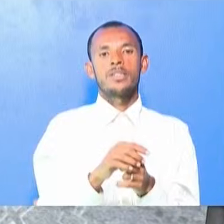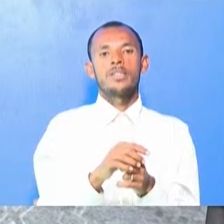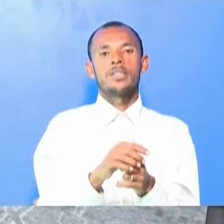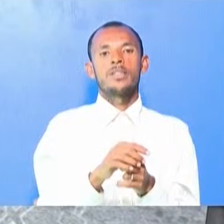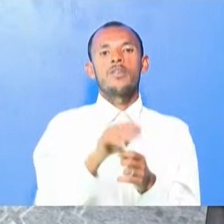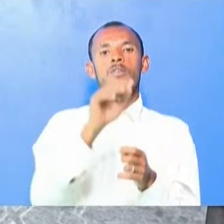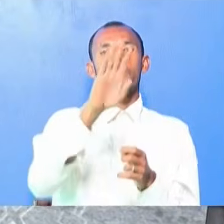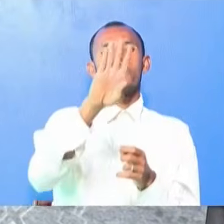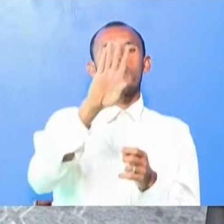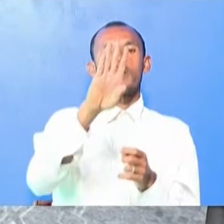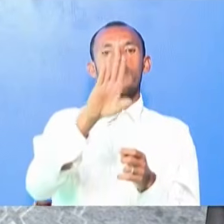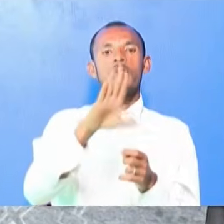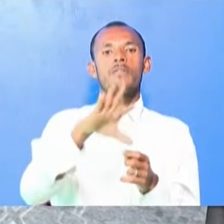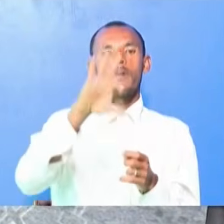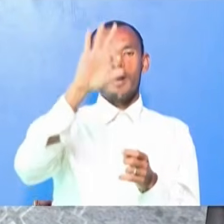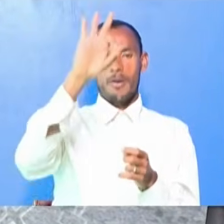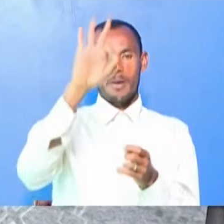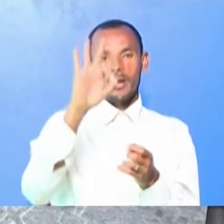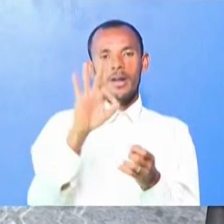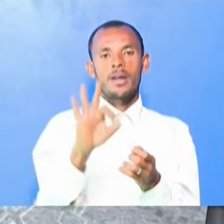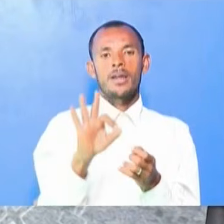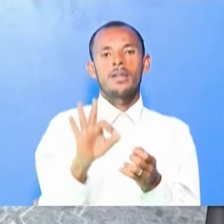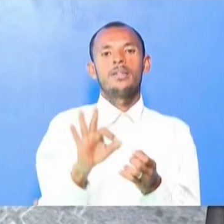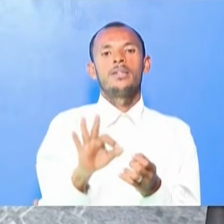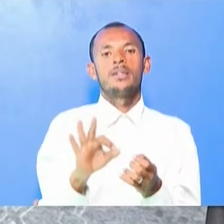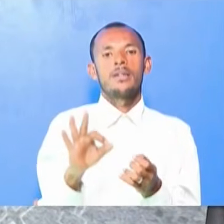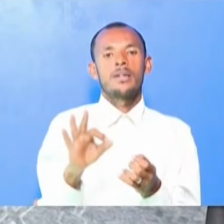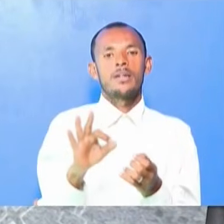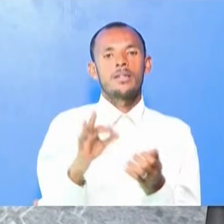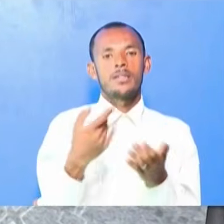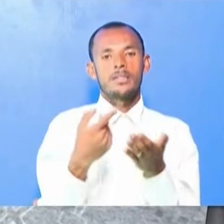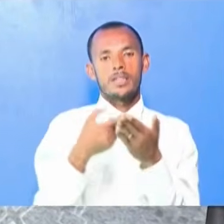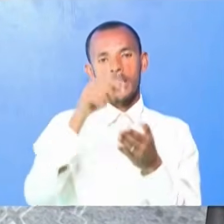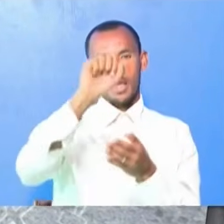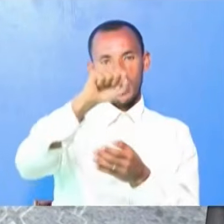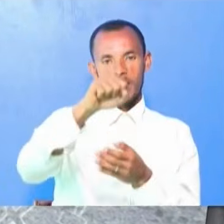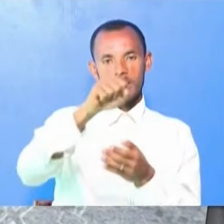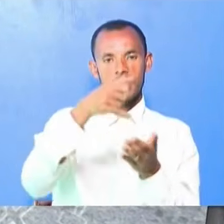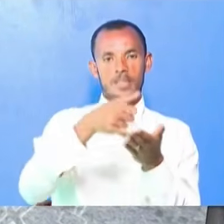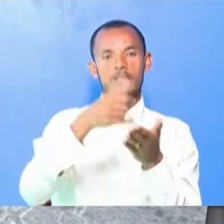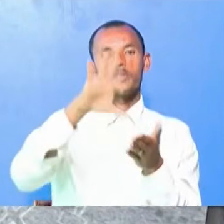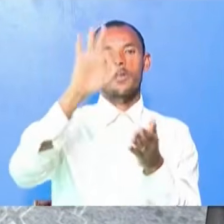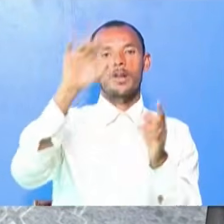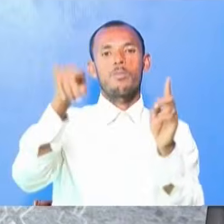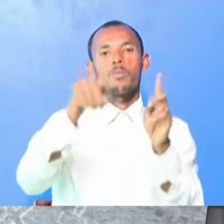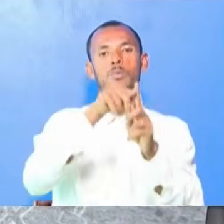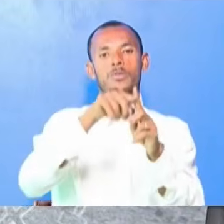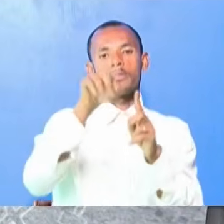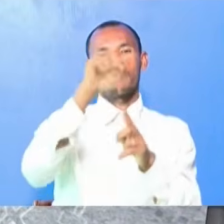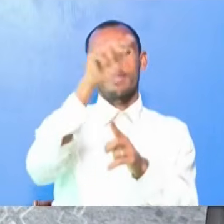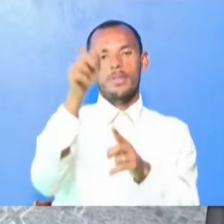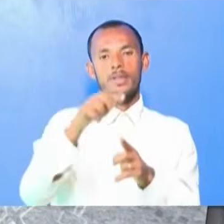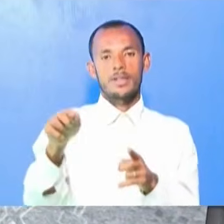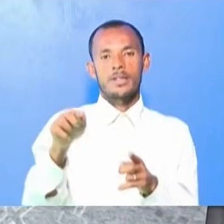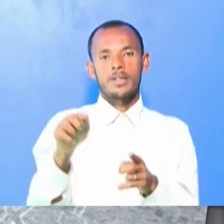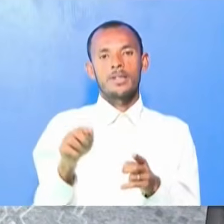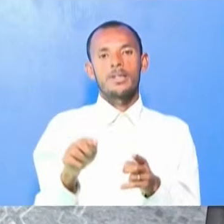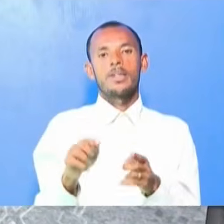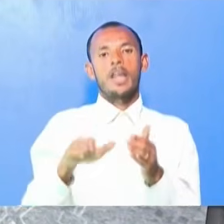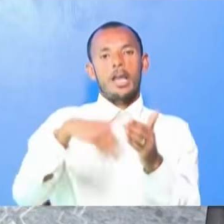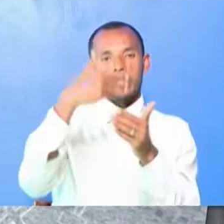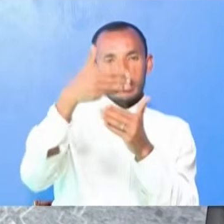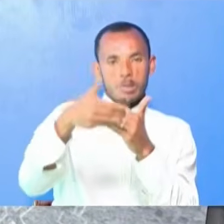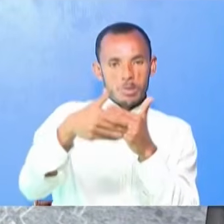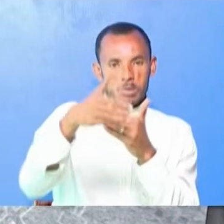Is 4 in set of positive integer? Yes, it's found in set of integer. Next to 3 we have